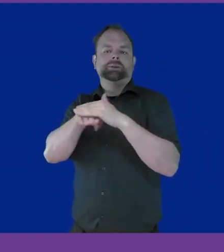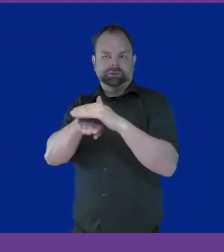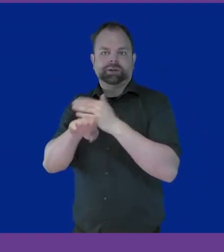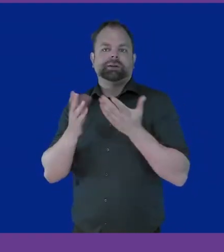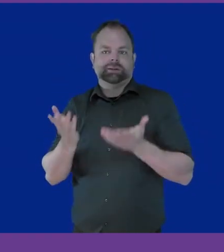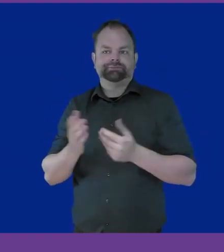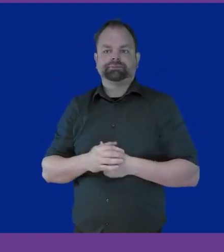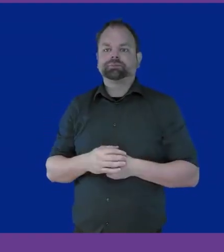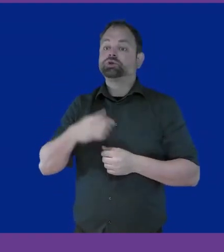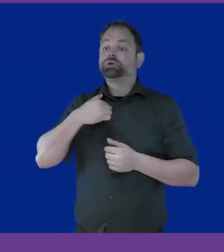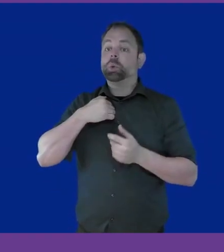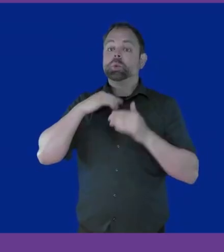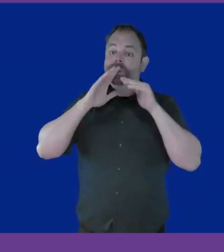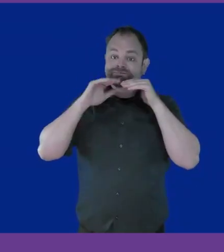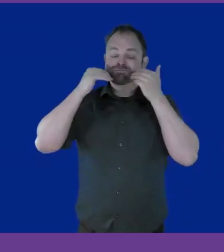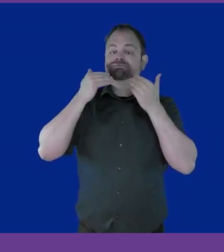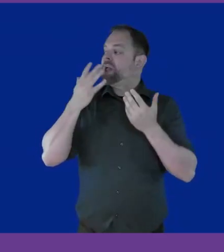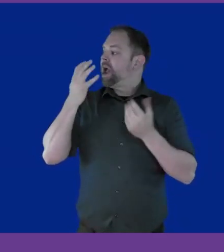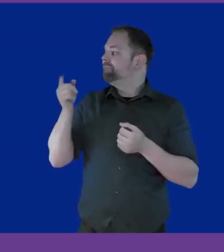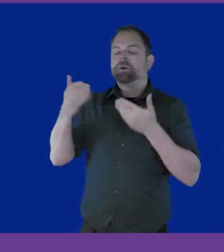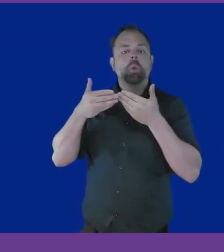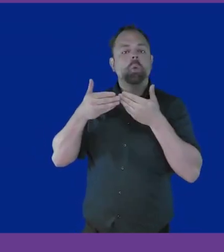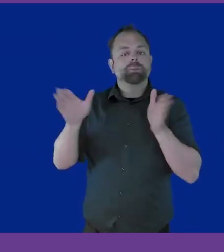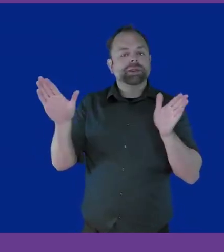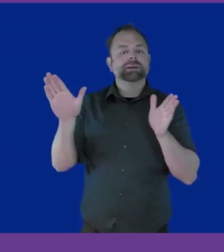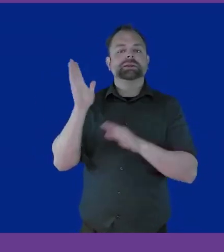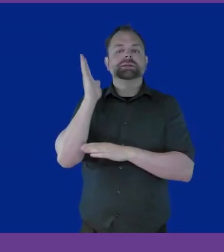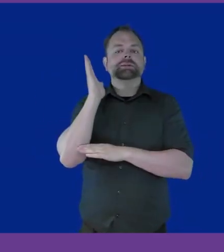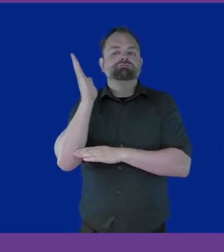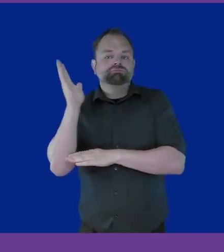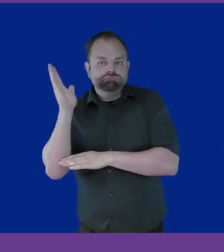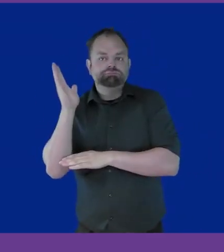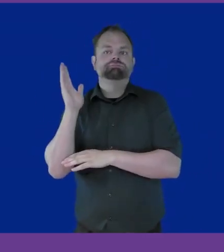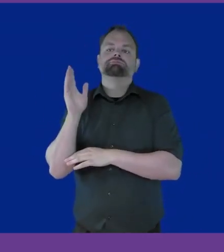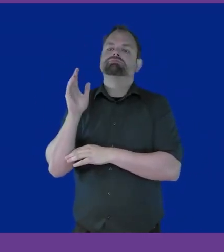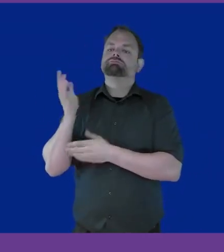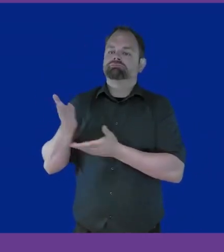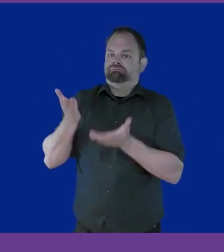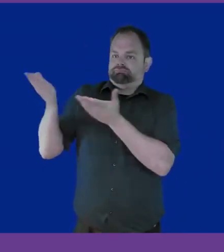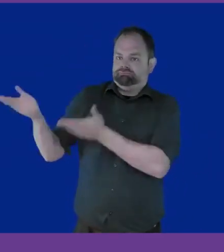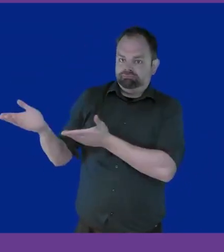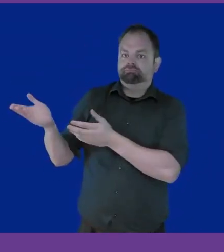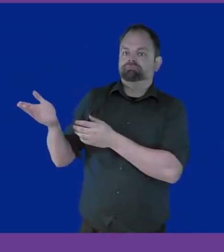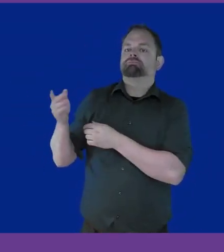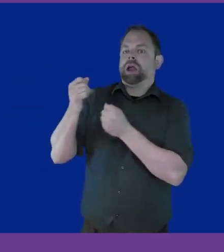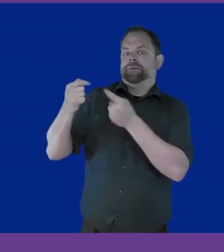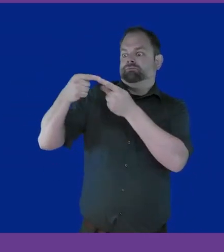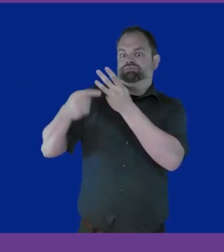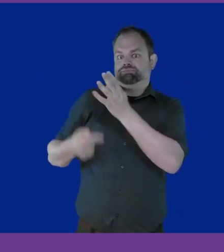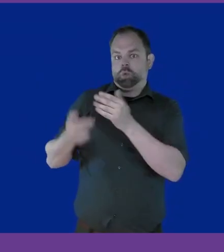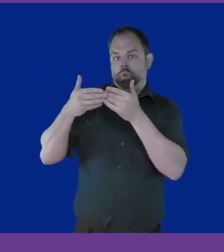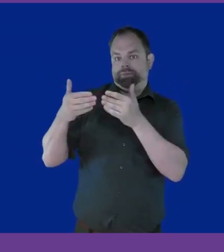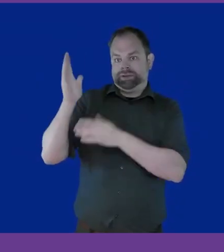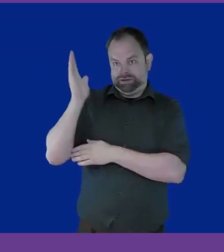of European Accessibility Resource Center, AccessibilEU. And again, you are for me the core of